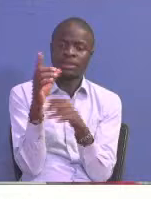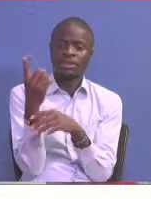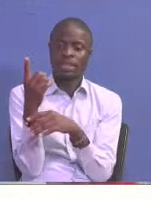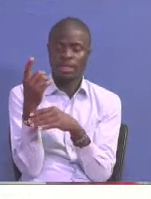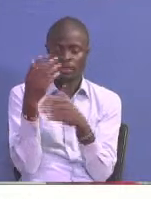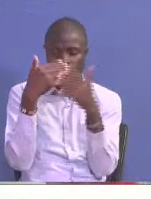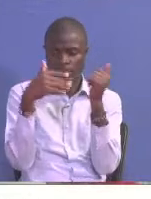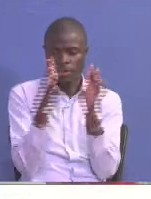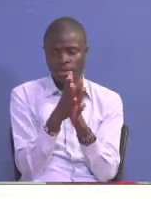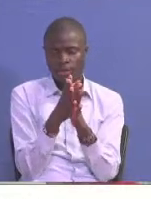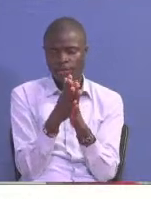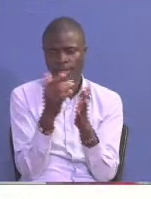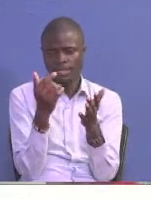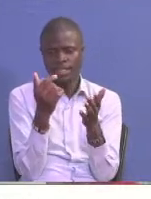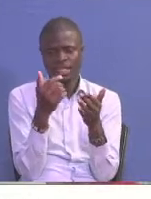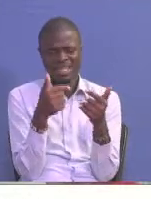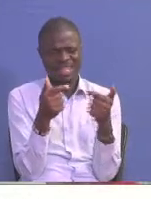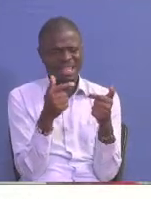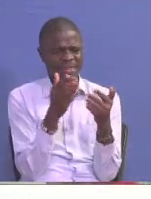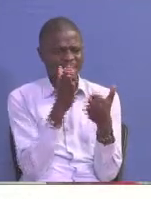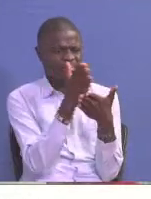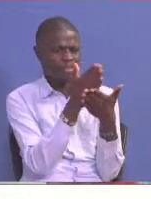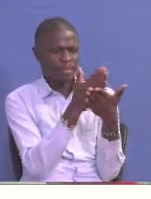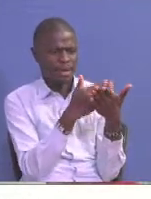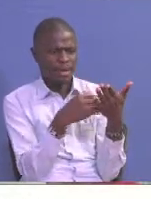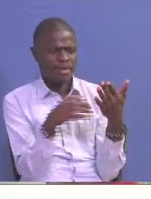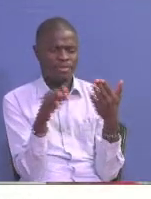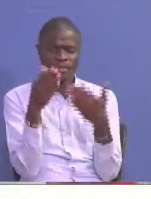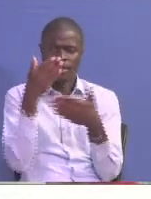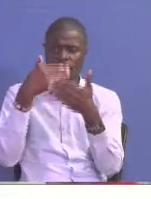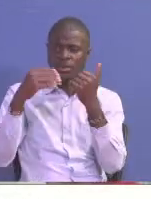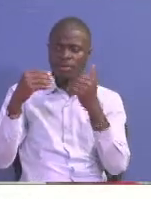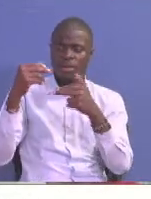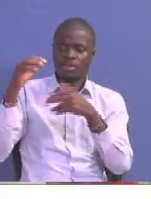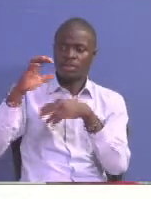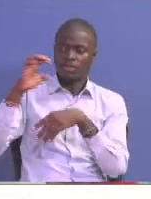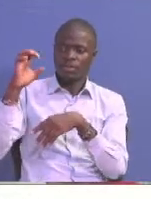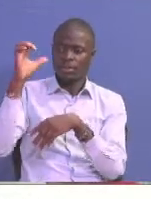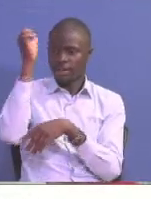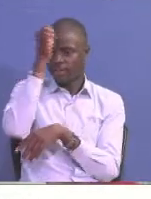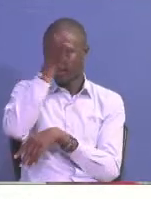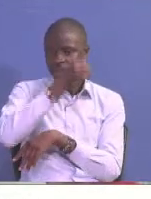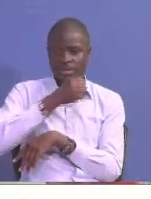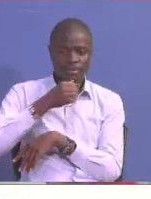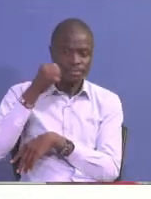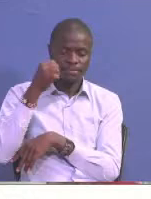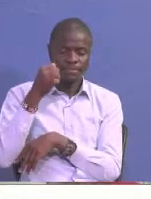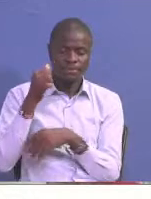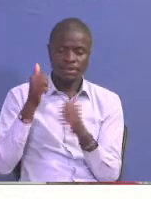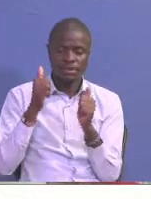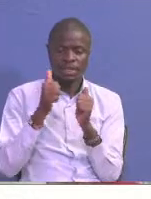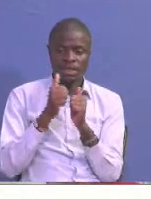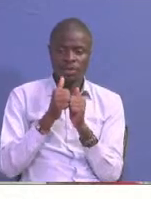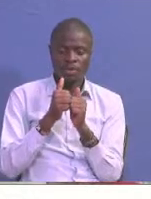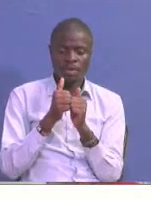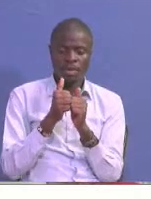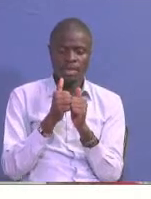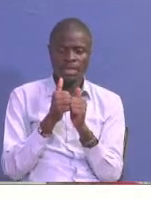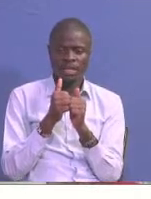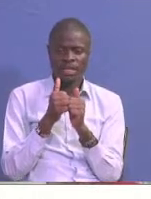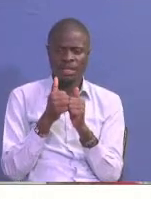University College was established as a part of the University of East Africa, with the campuses